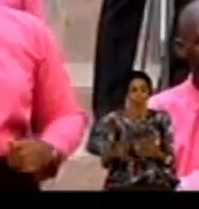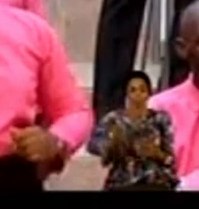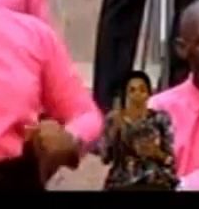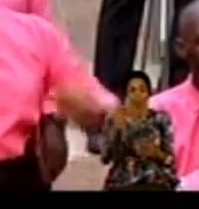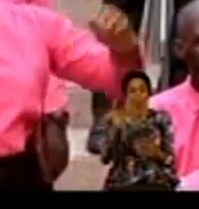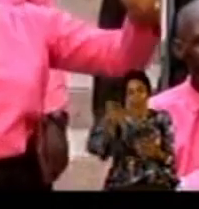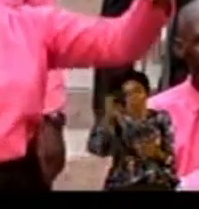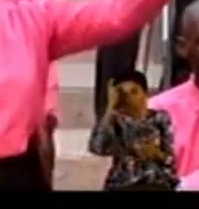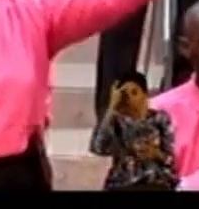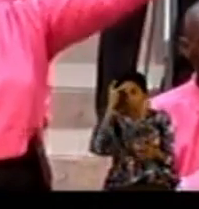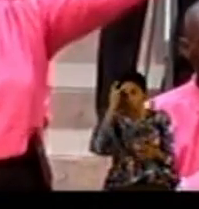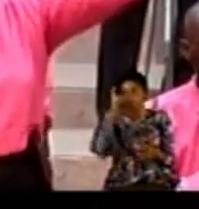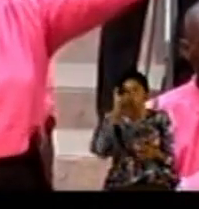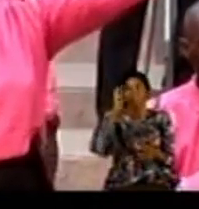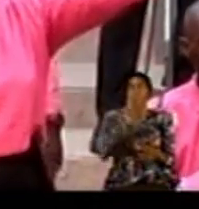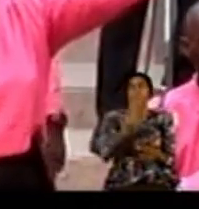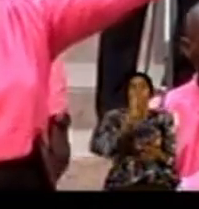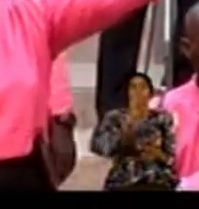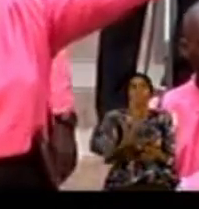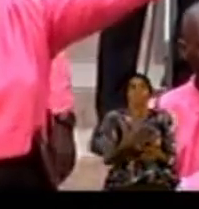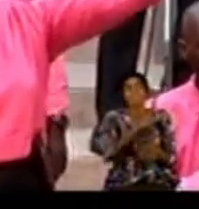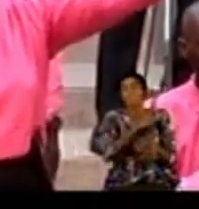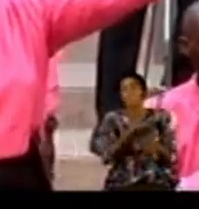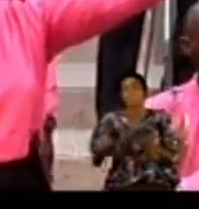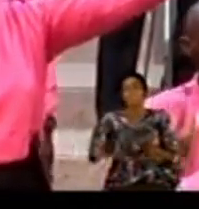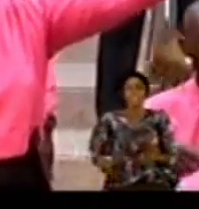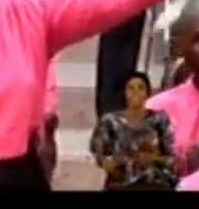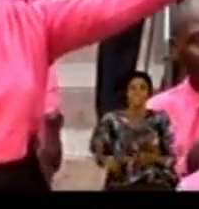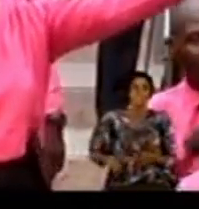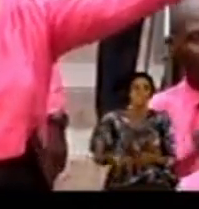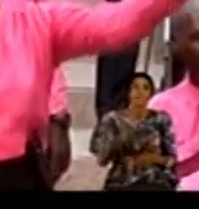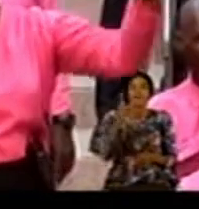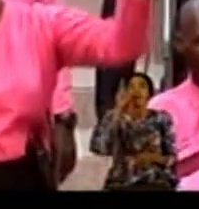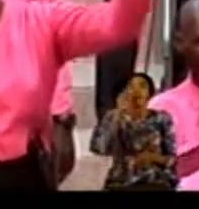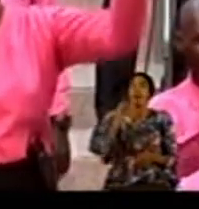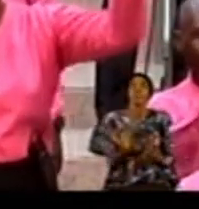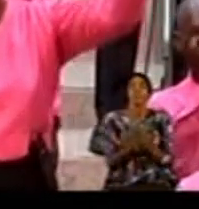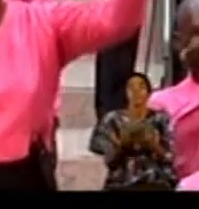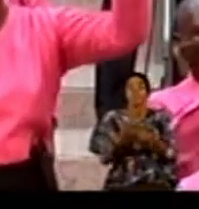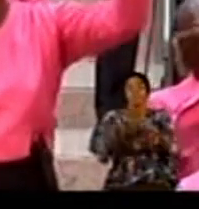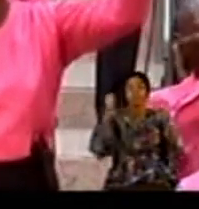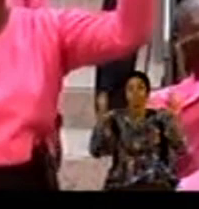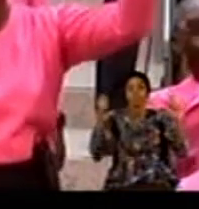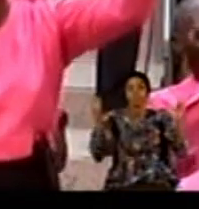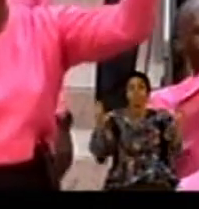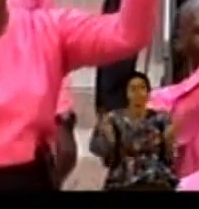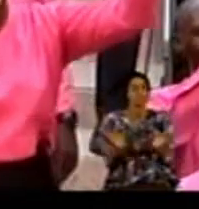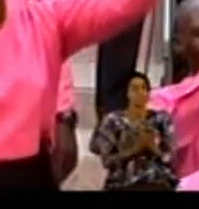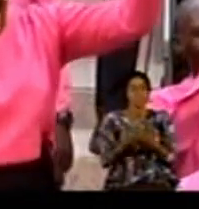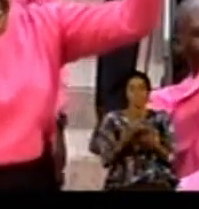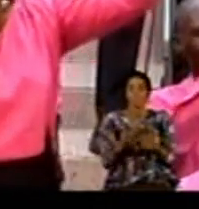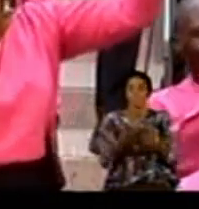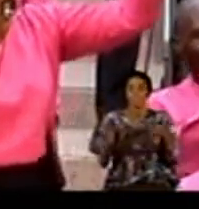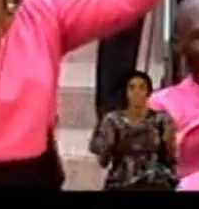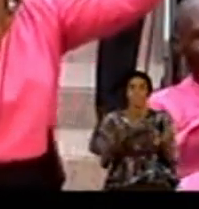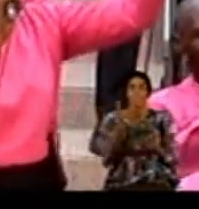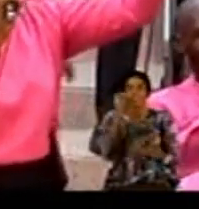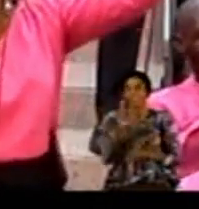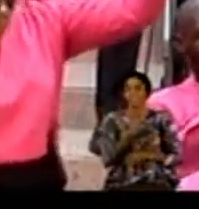Oh, you are the King of Kings, you are the Lord of Lords. Hallelujah.